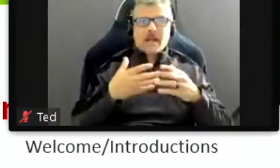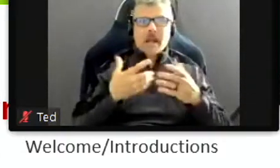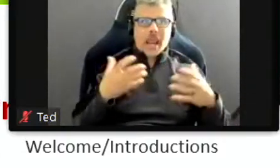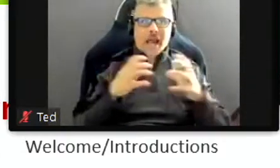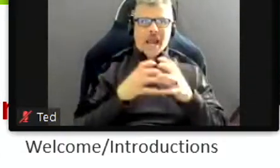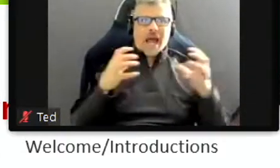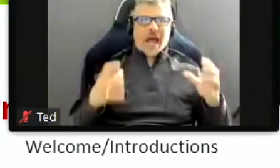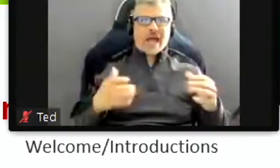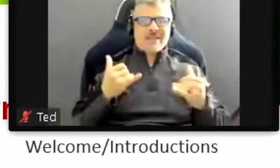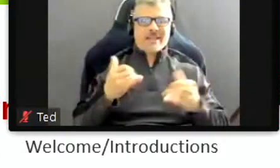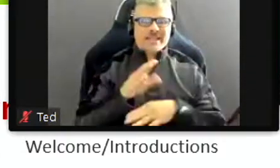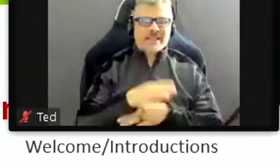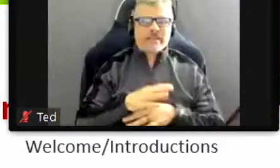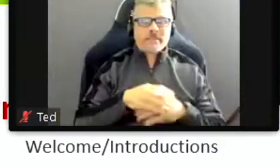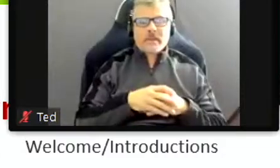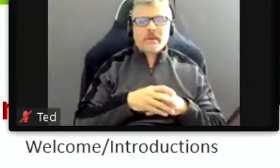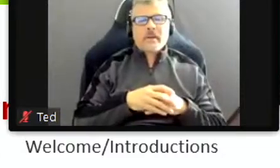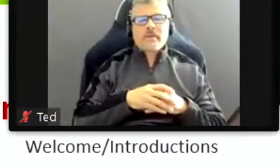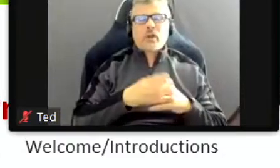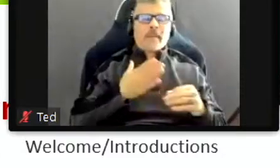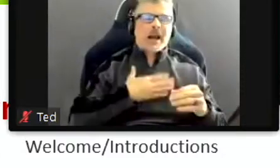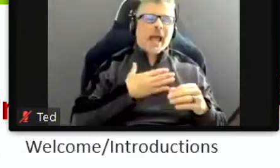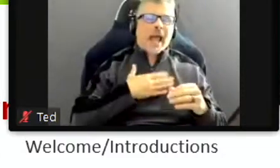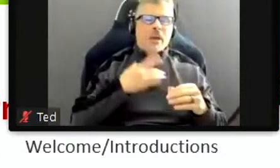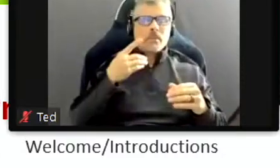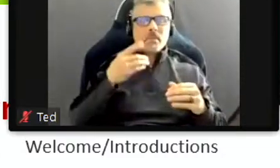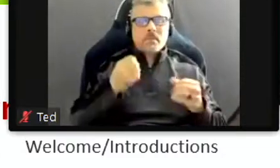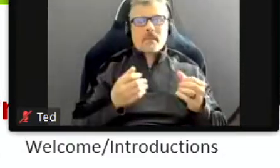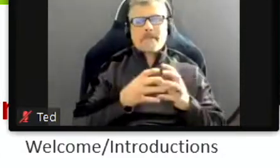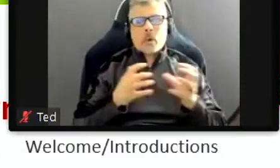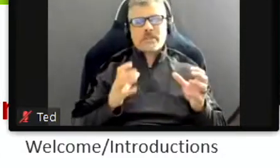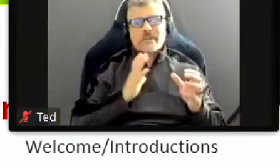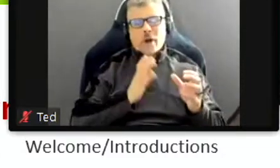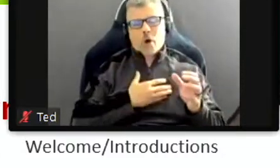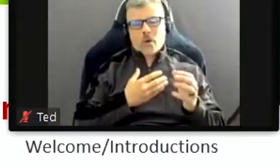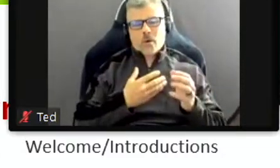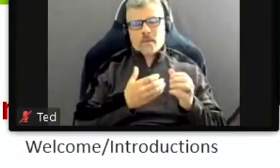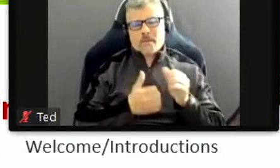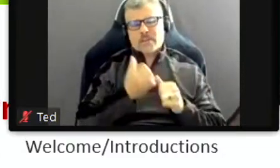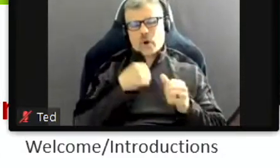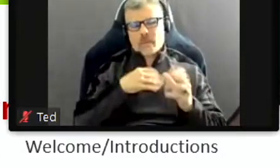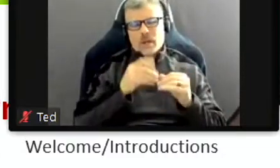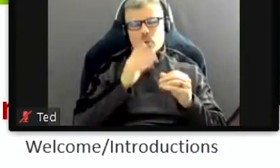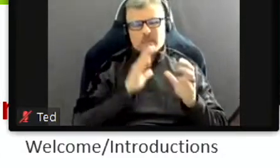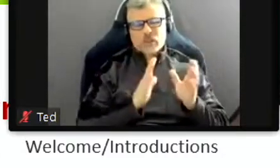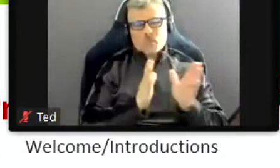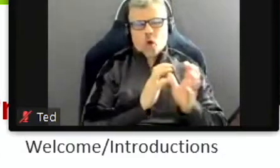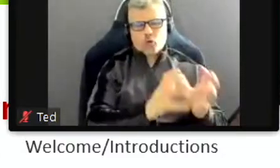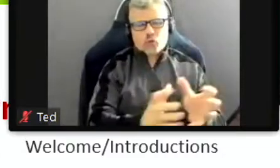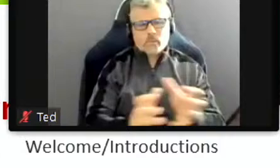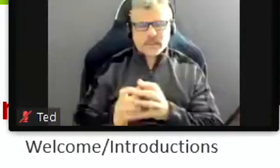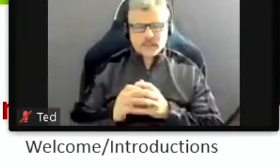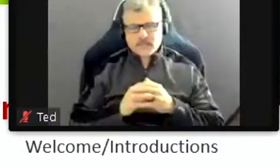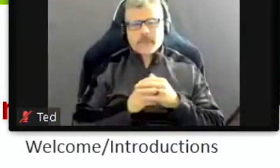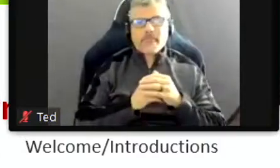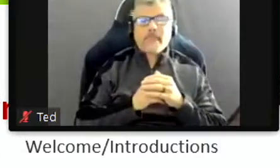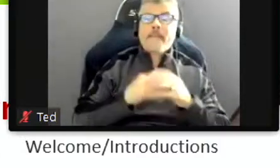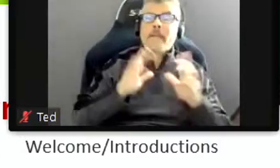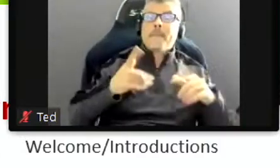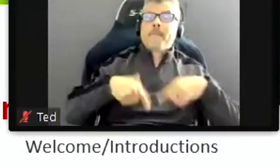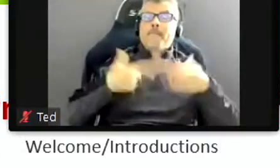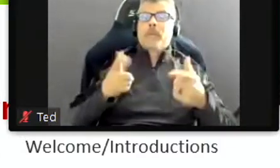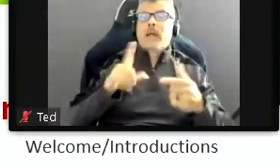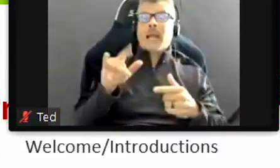to know that a majority of our meeting will be in small group discussions. So with that said, I'll turn it to Liz for opening comments and welcome as